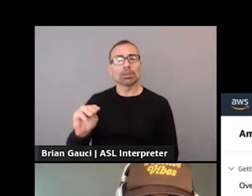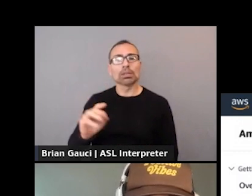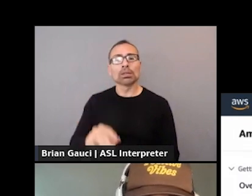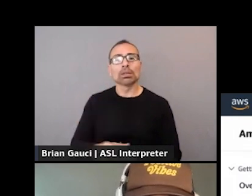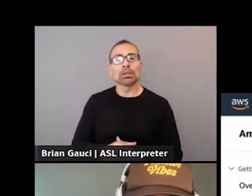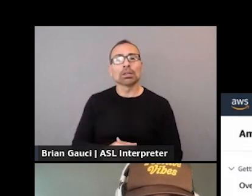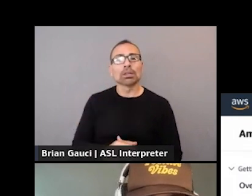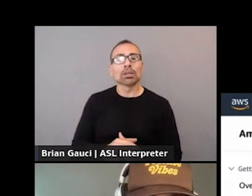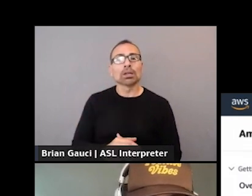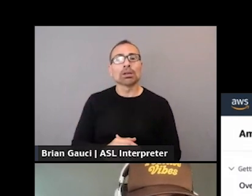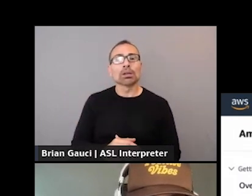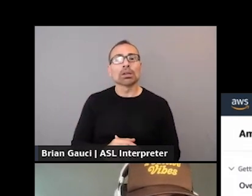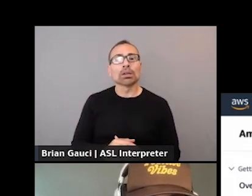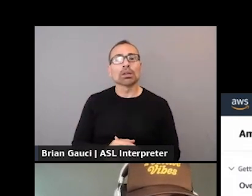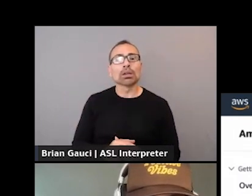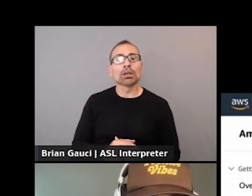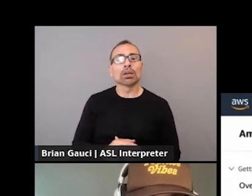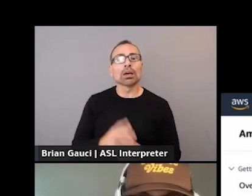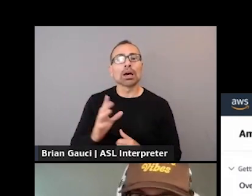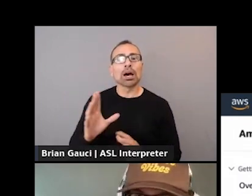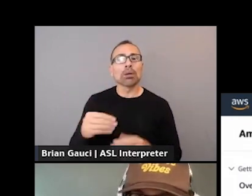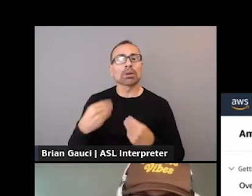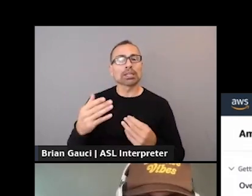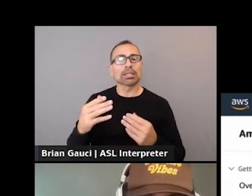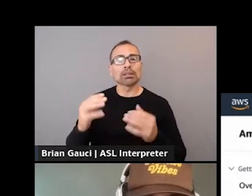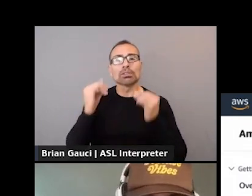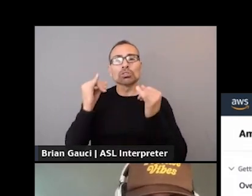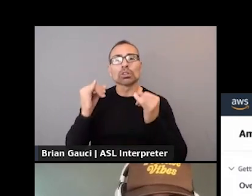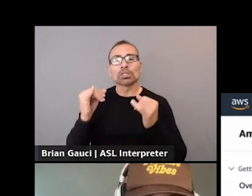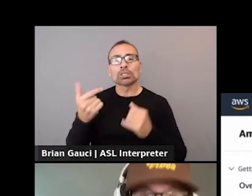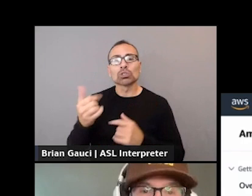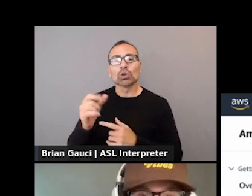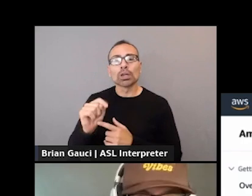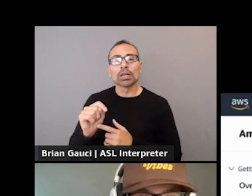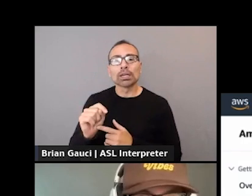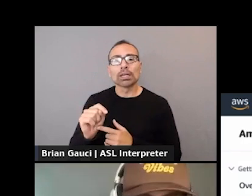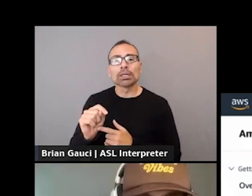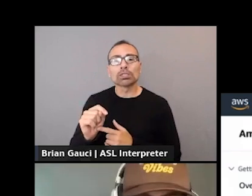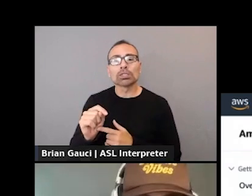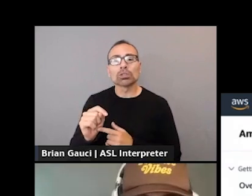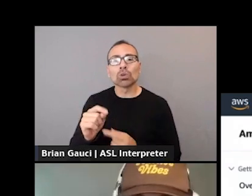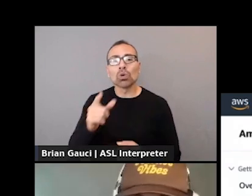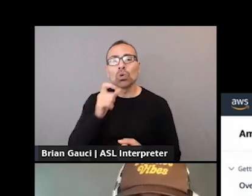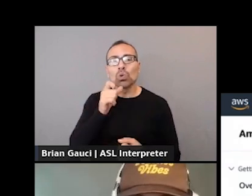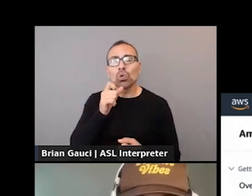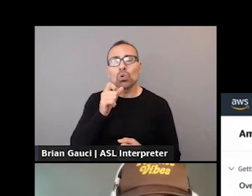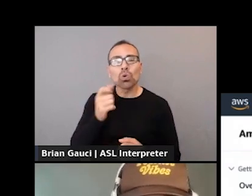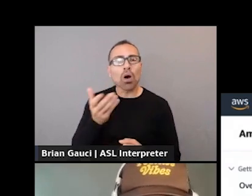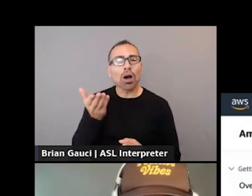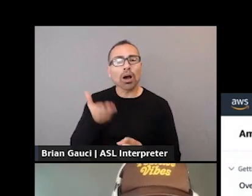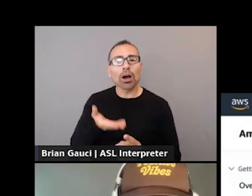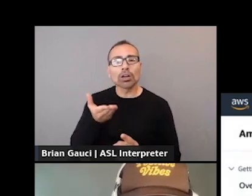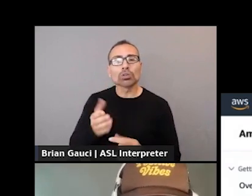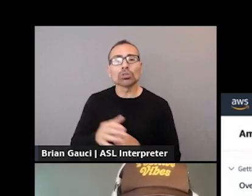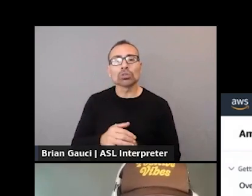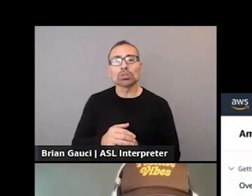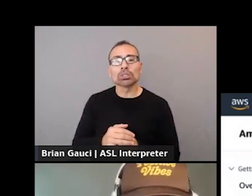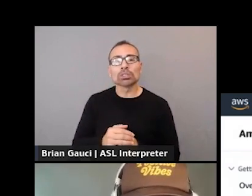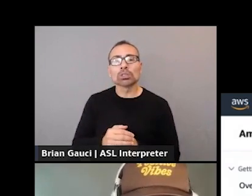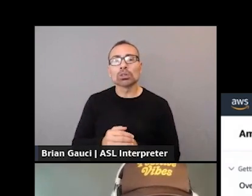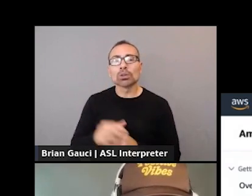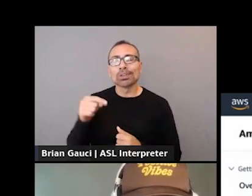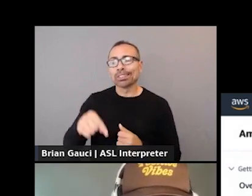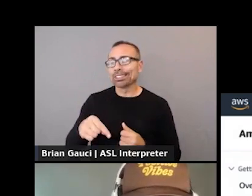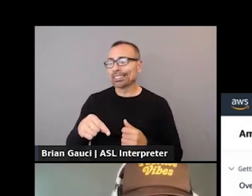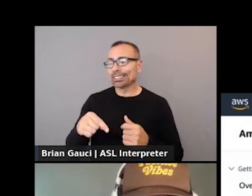and I'm going to give this instructions to agent of like, who are you? And these instructions are really important. So what I write here, what's happening